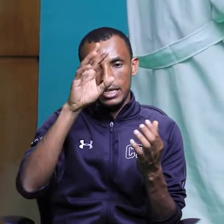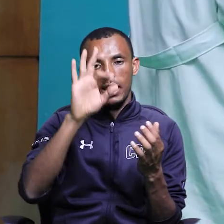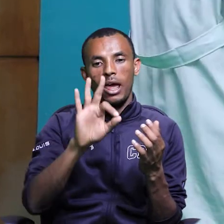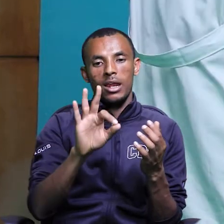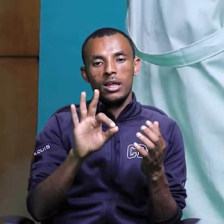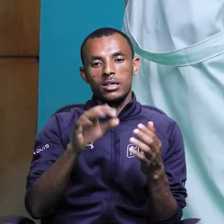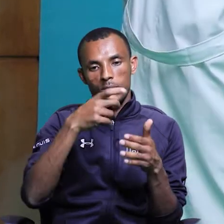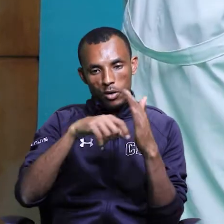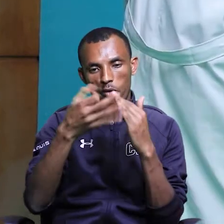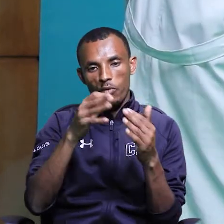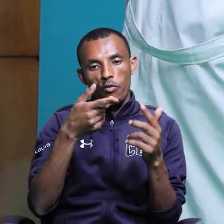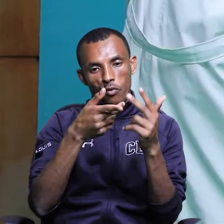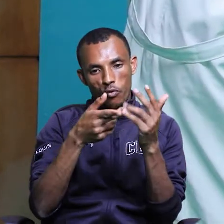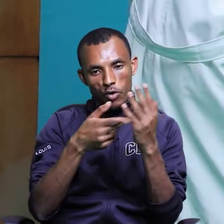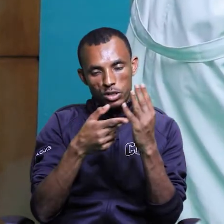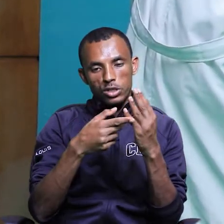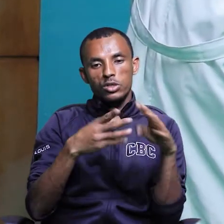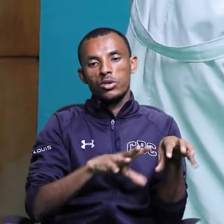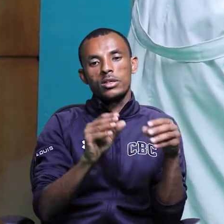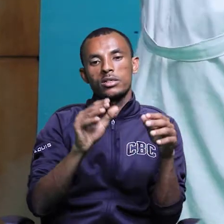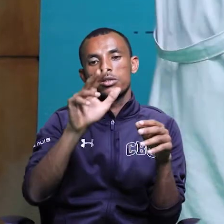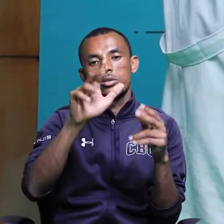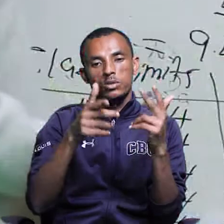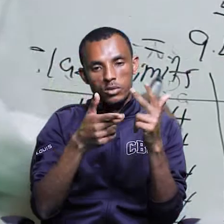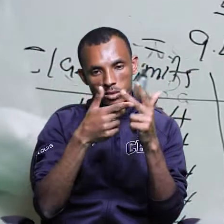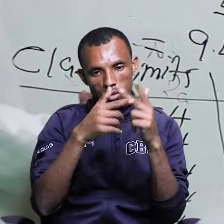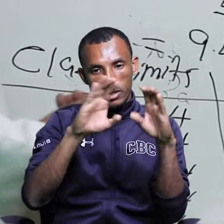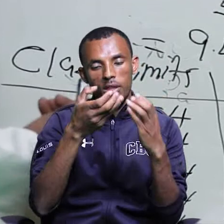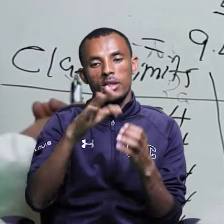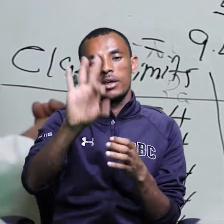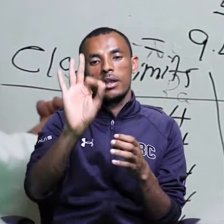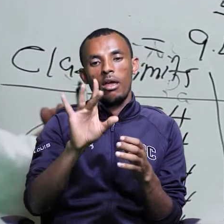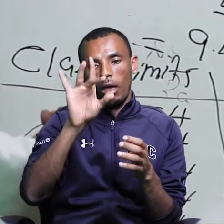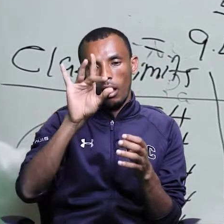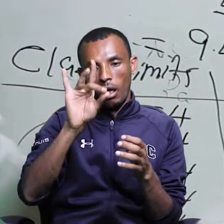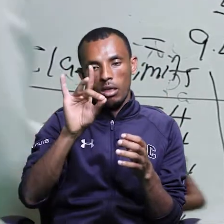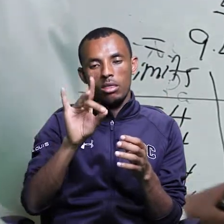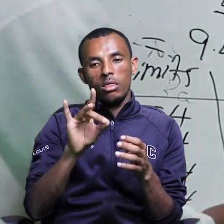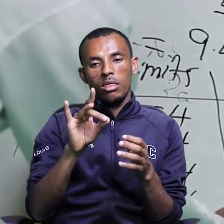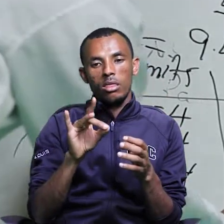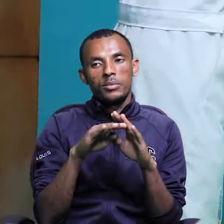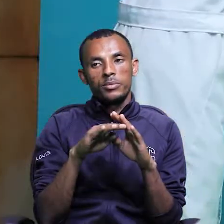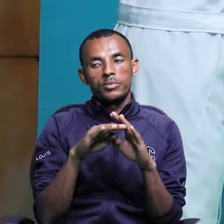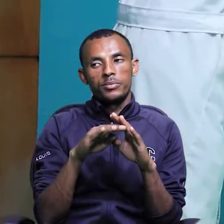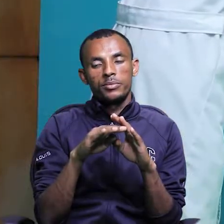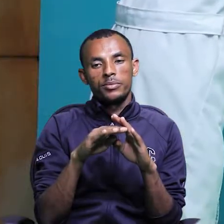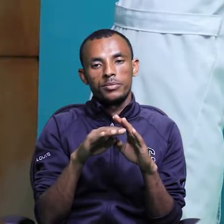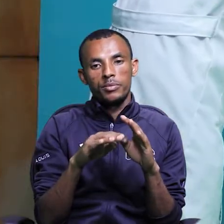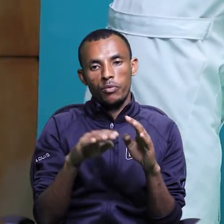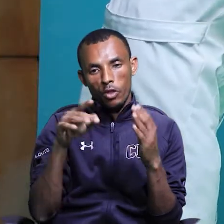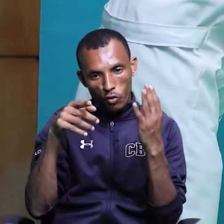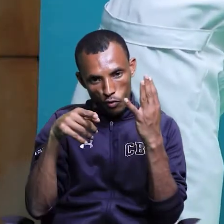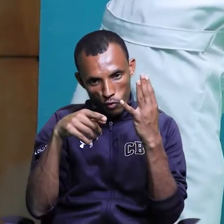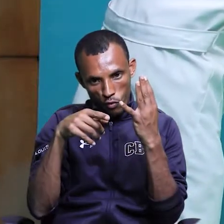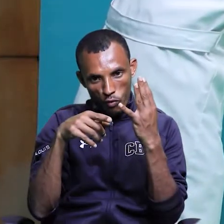fourth student, which is found in the third class. 80, it is the mark of a student in the